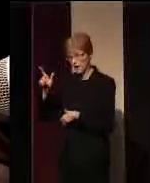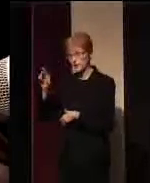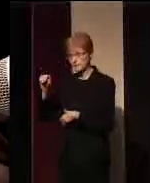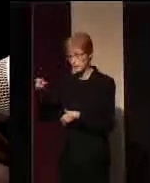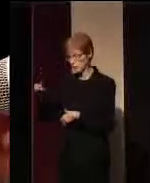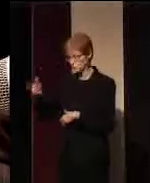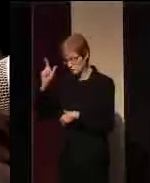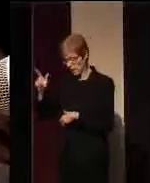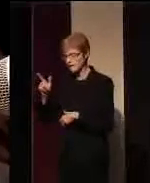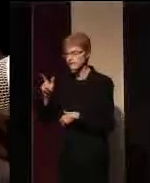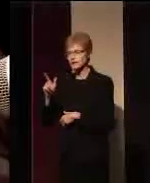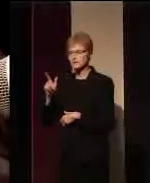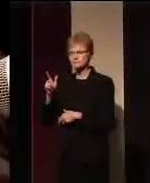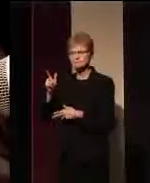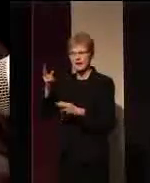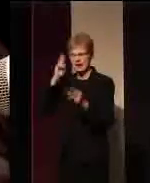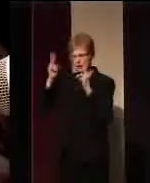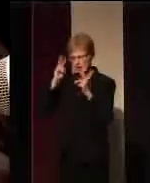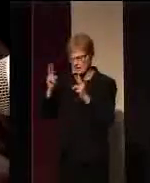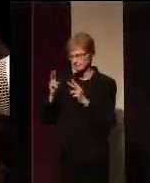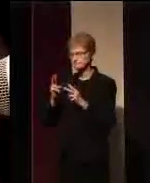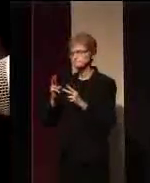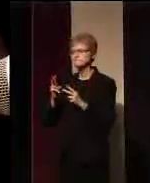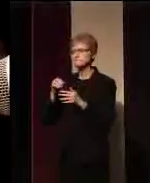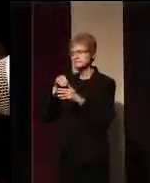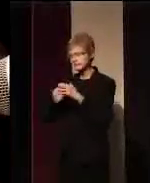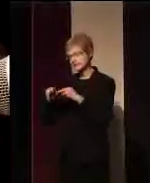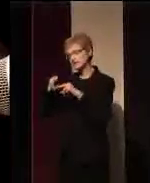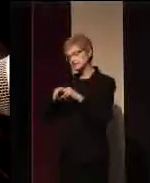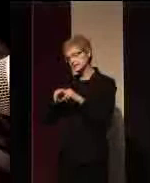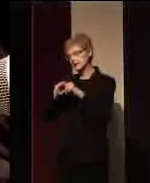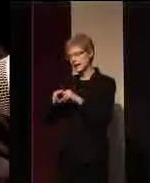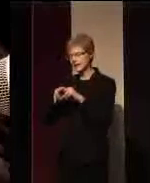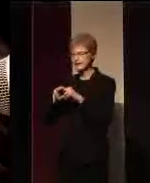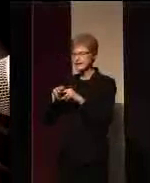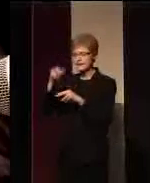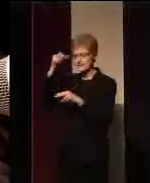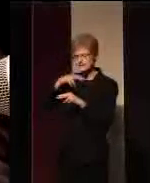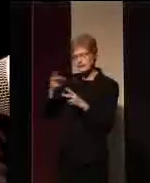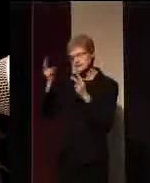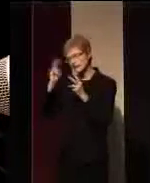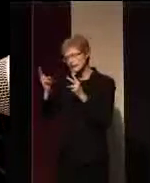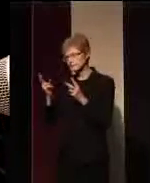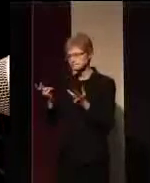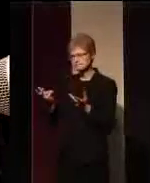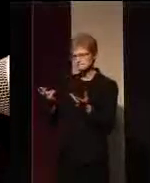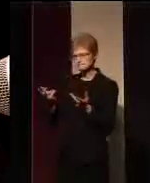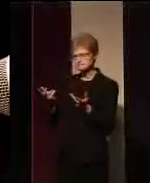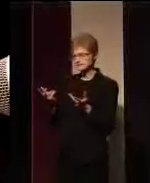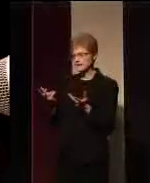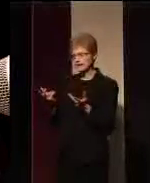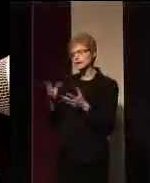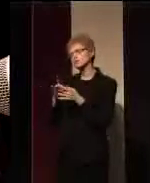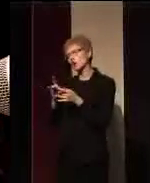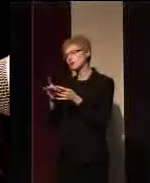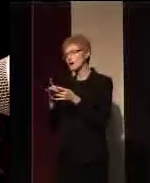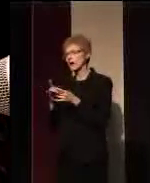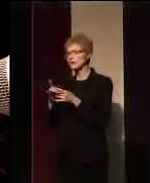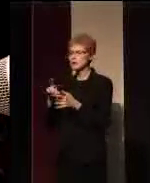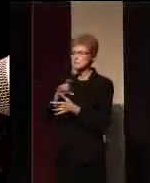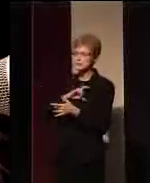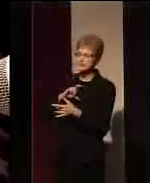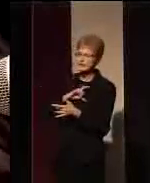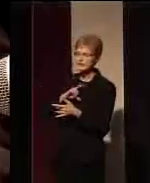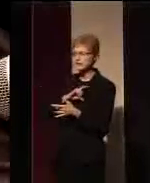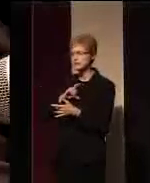talking with a barber. God, you know, he was talking about the police and profile. So I asked him, I said, why don't you join the academy? And I